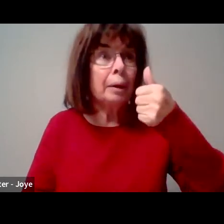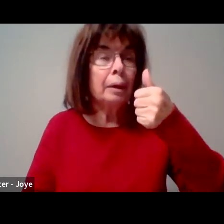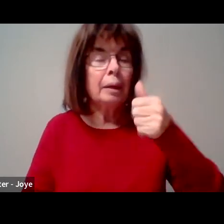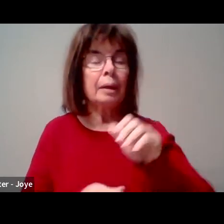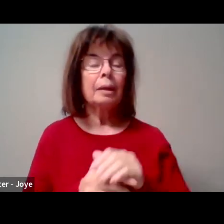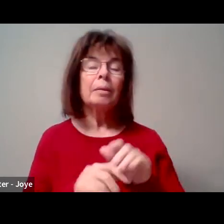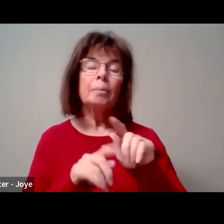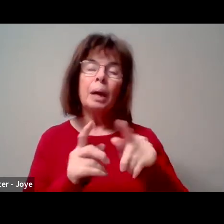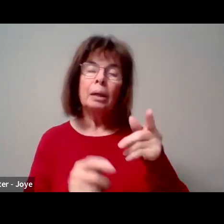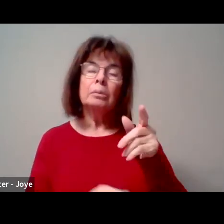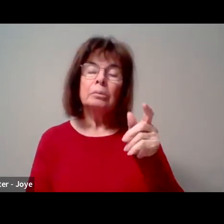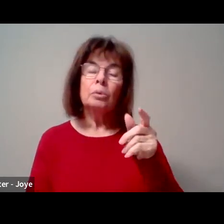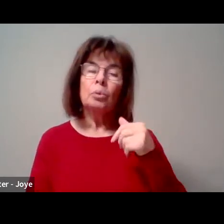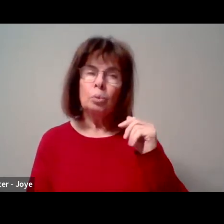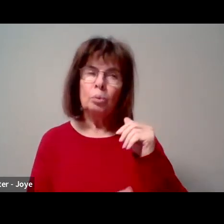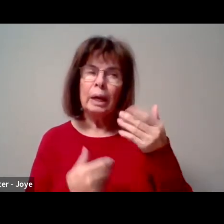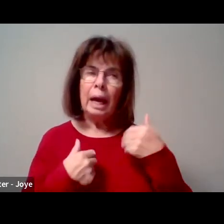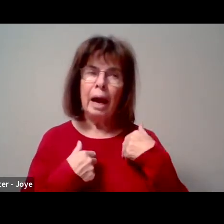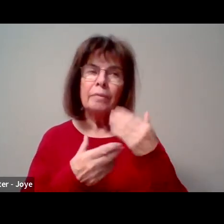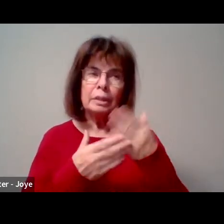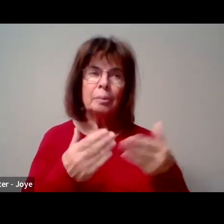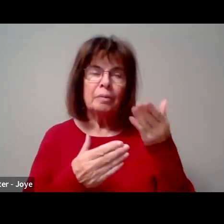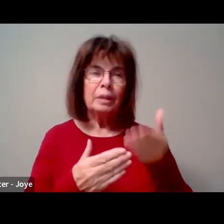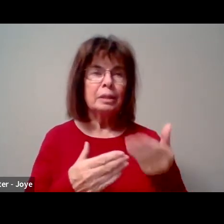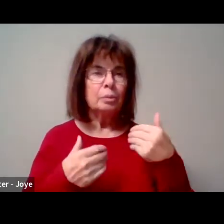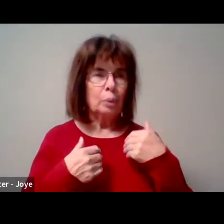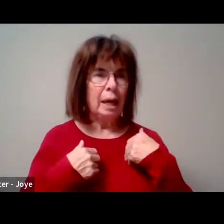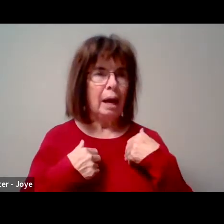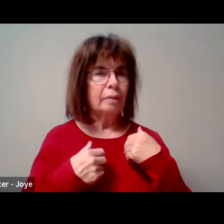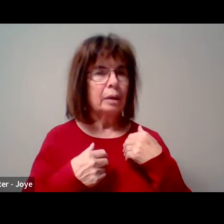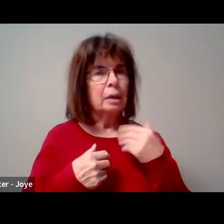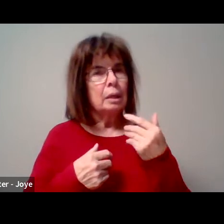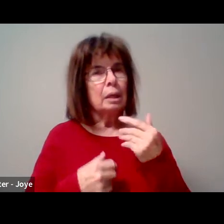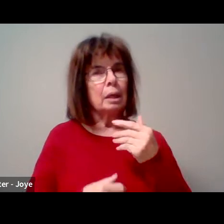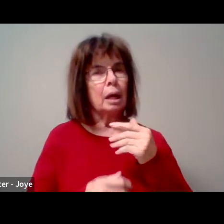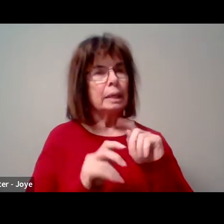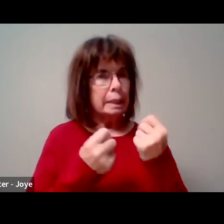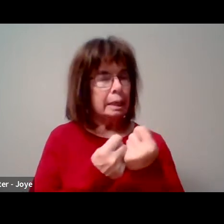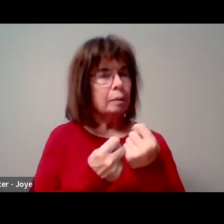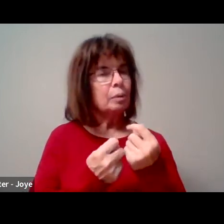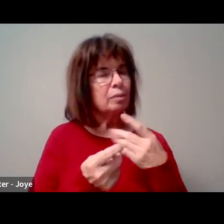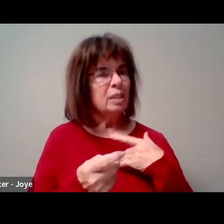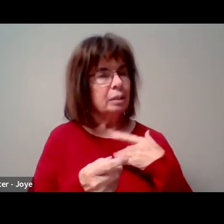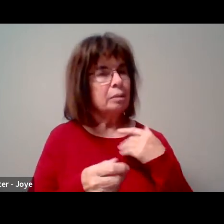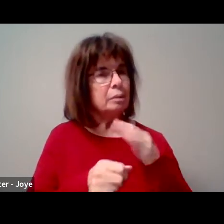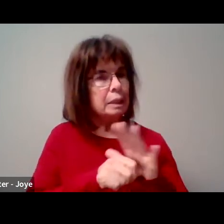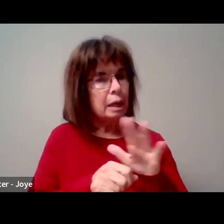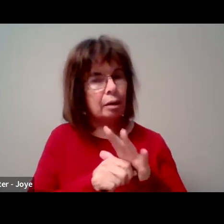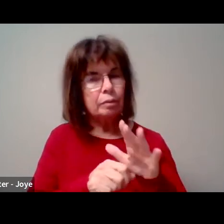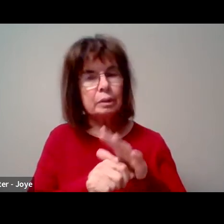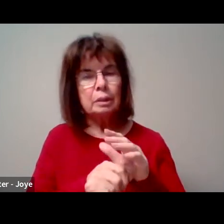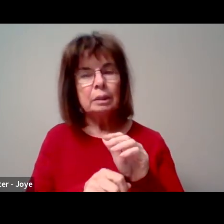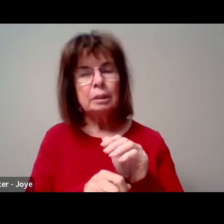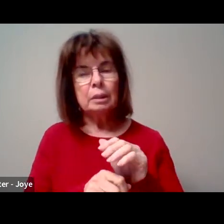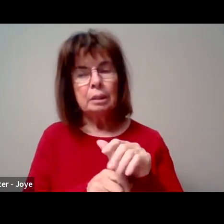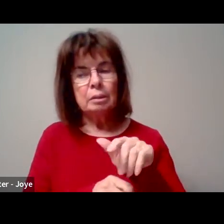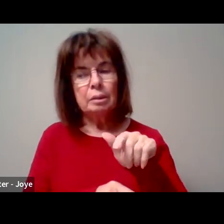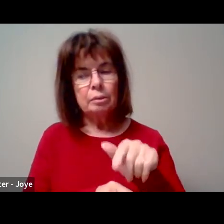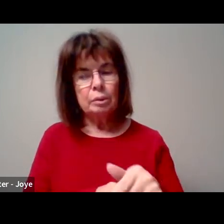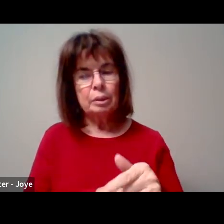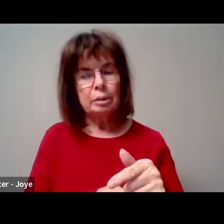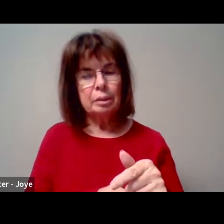we already get some of this and we haven't seen enough to suggest that that the juice is worth